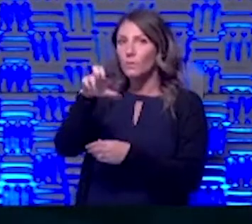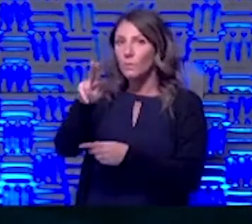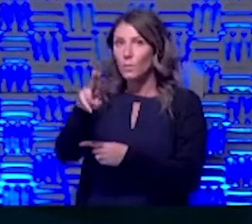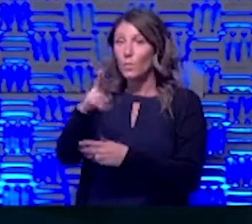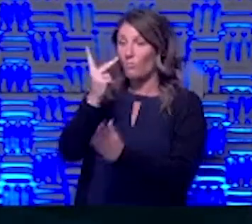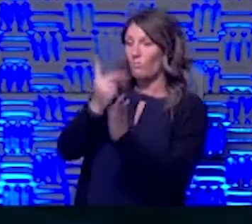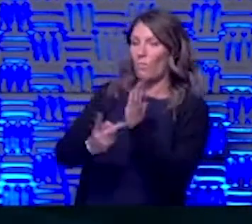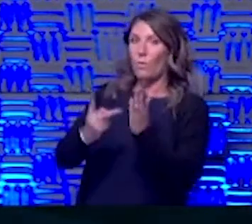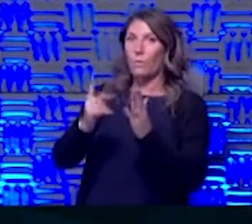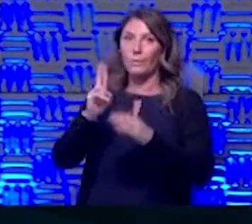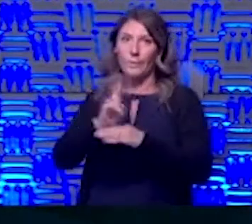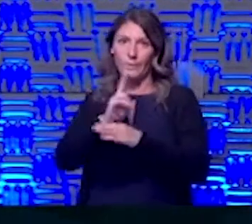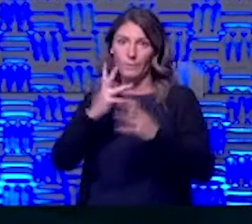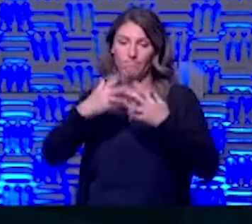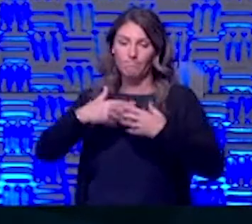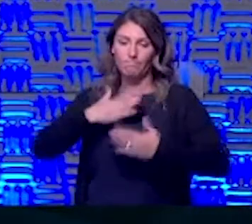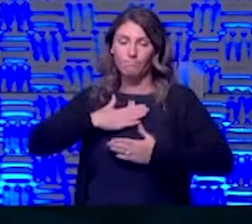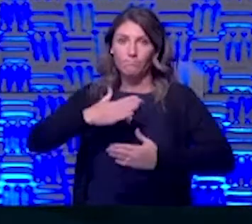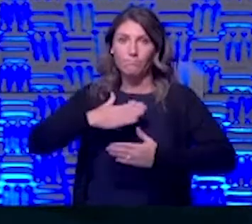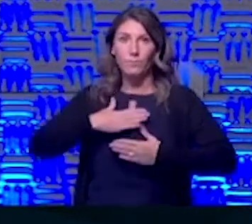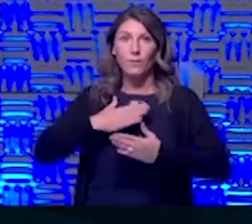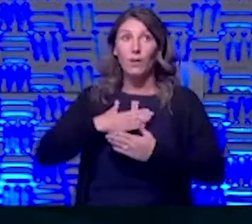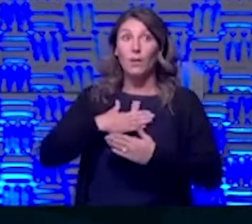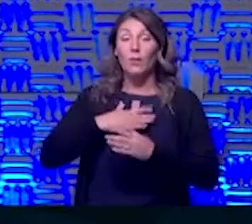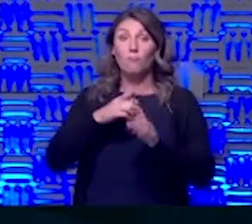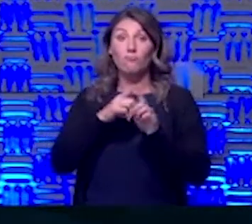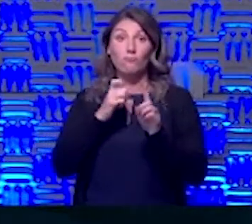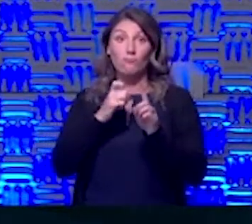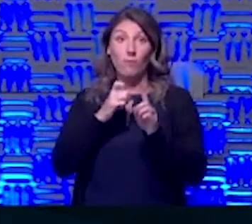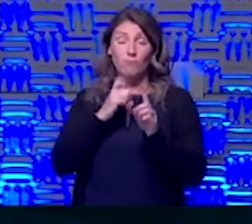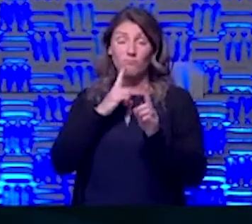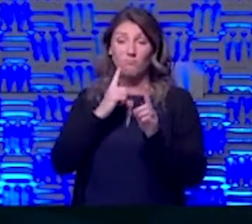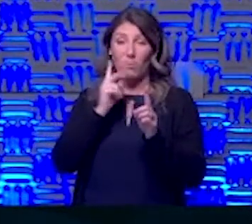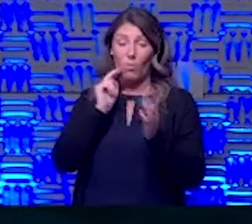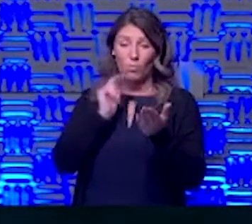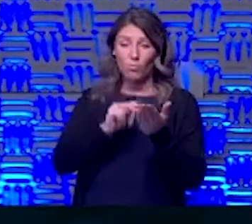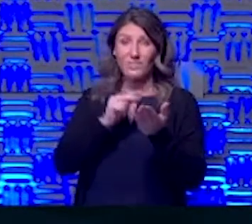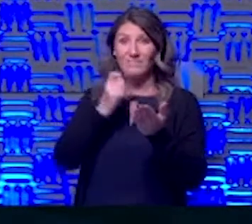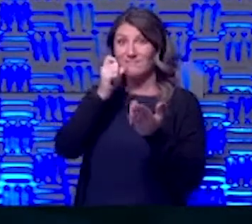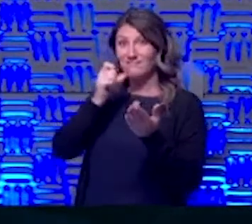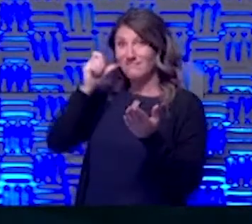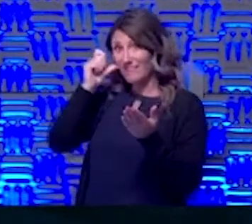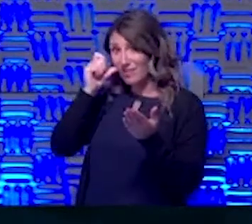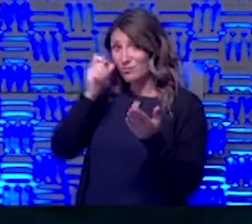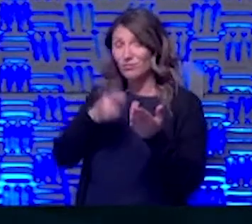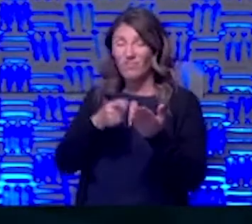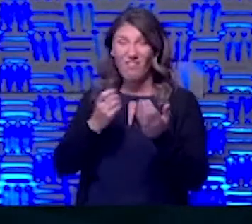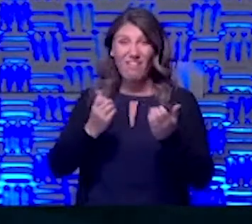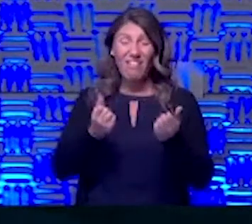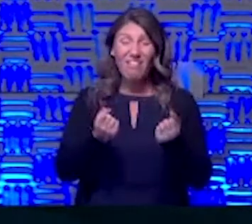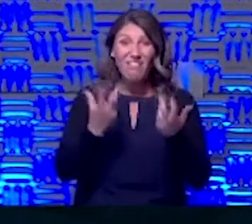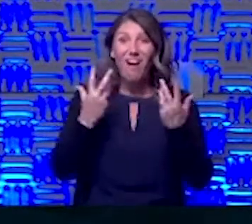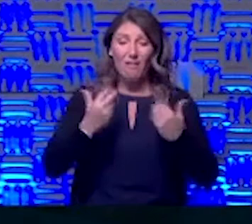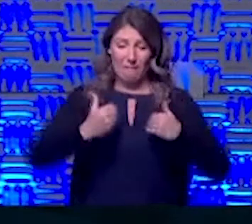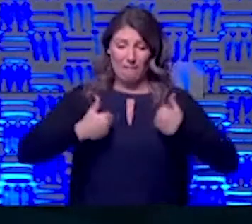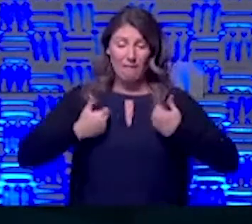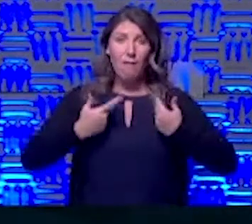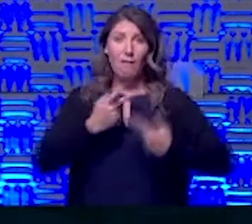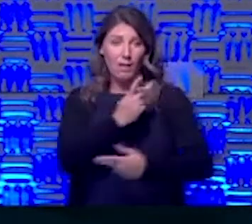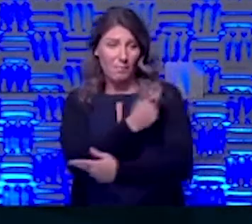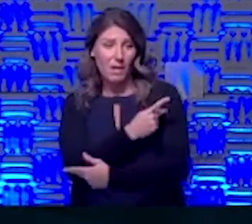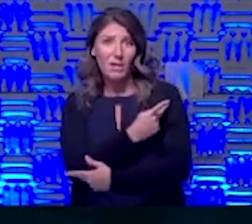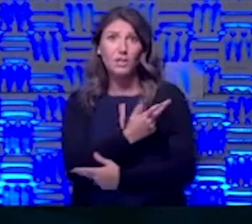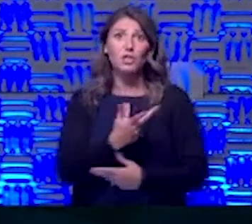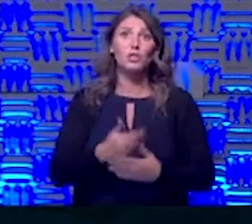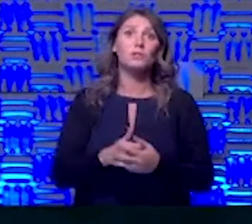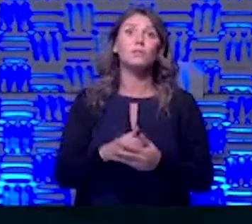from yesterday, the 14 that we had yesterday as well, a lot of them are younger. So just like